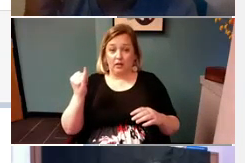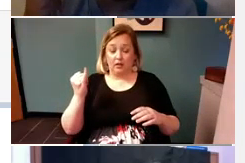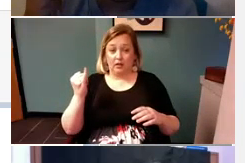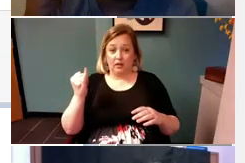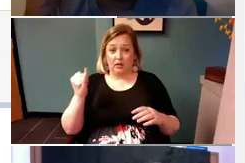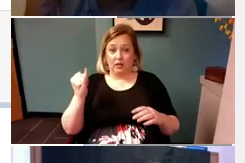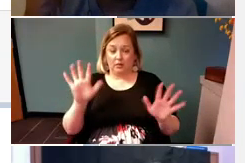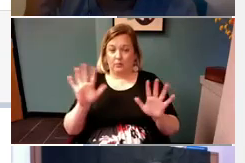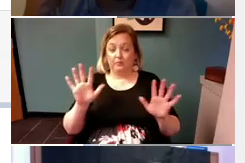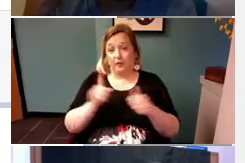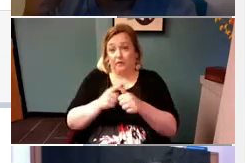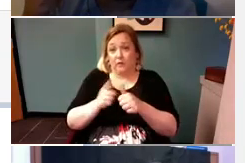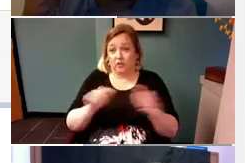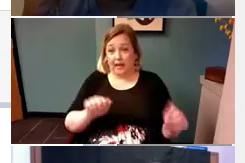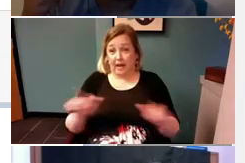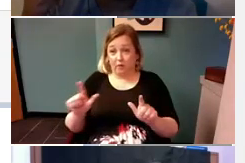a planar graph?